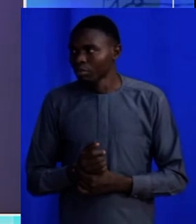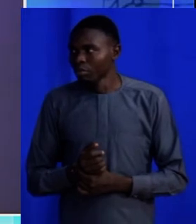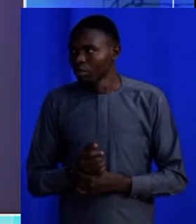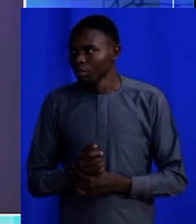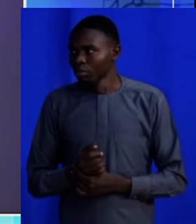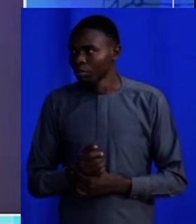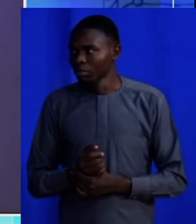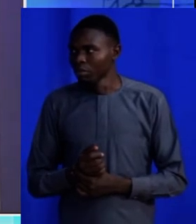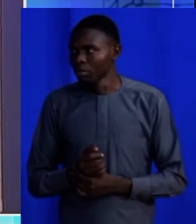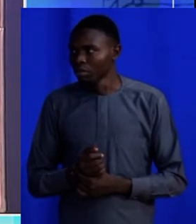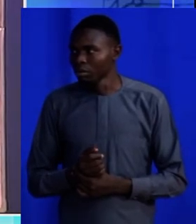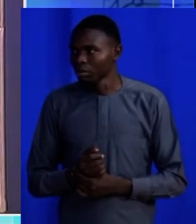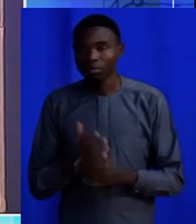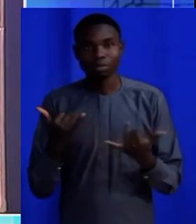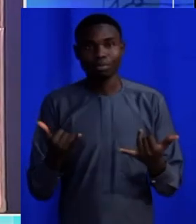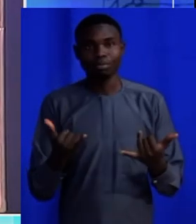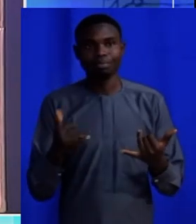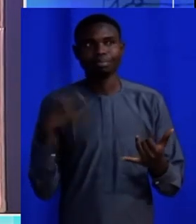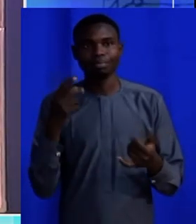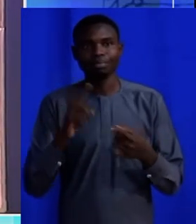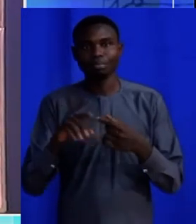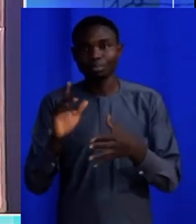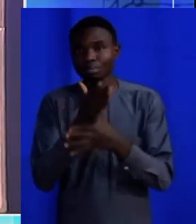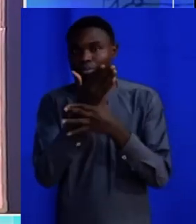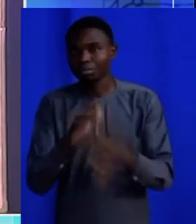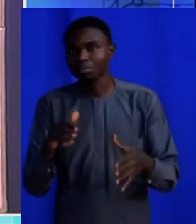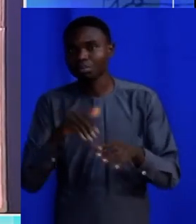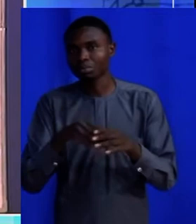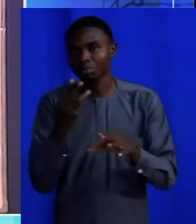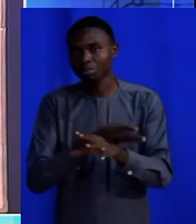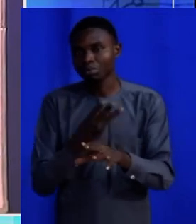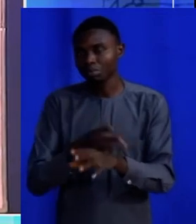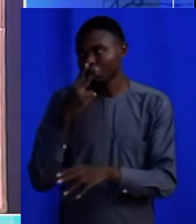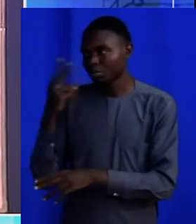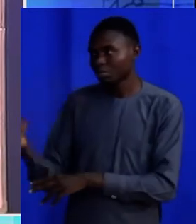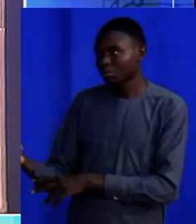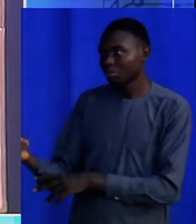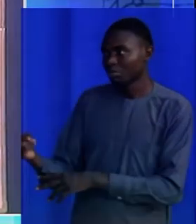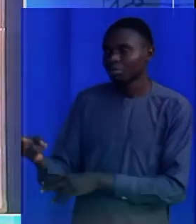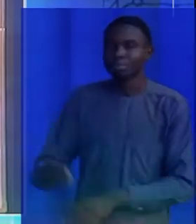08103504178.